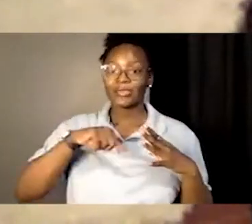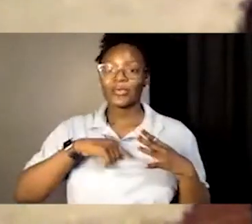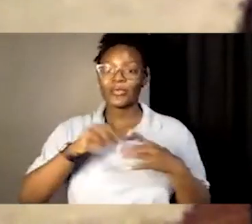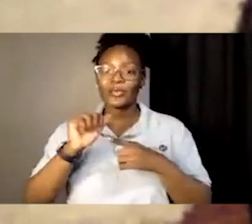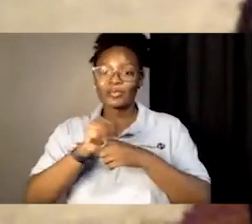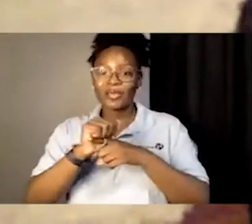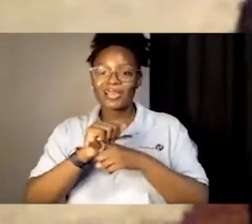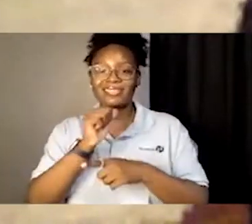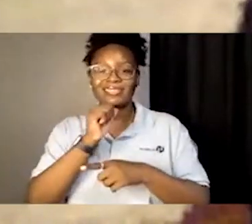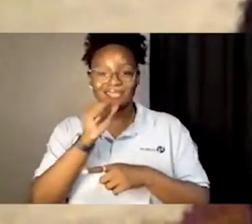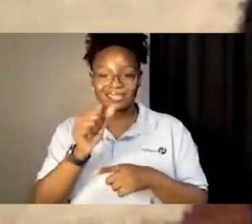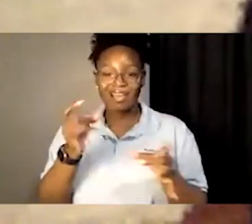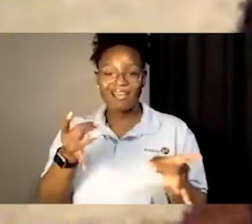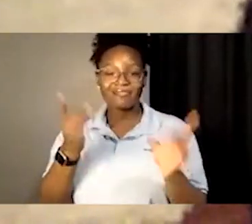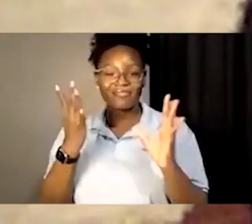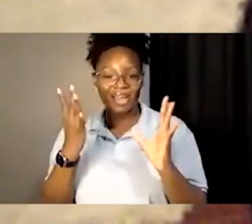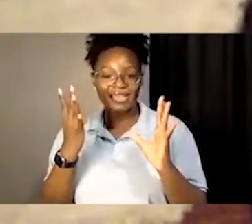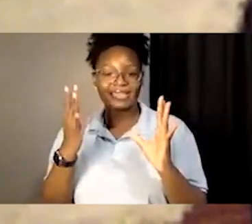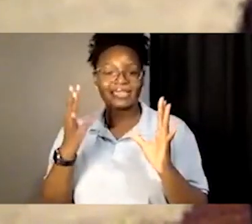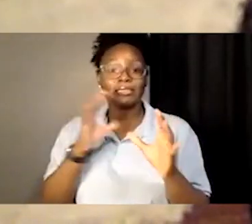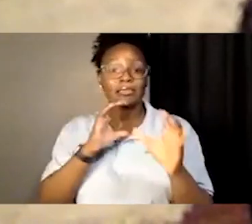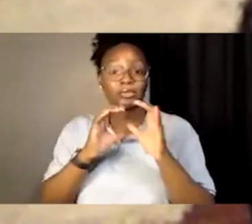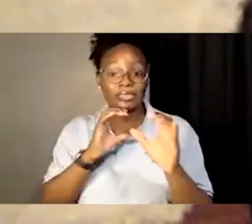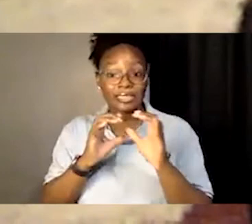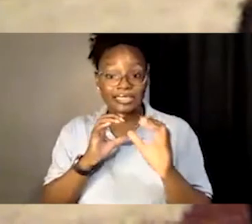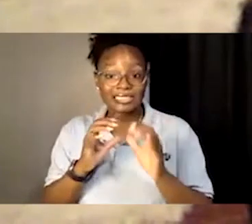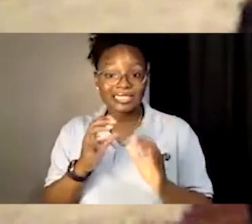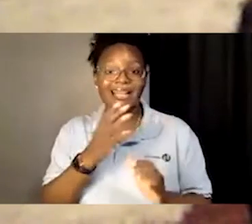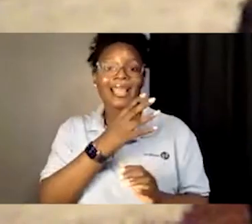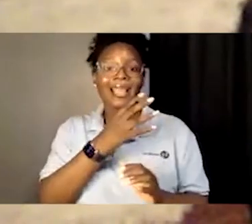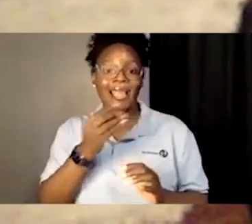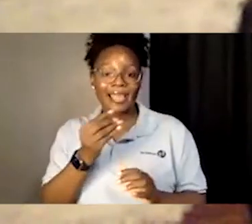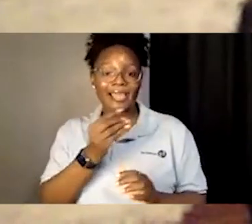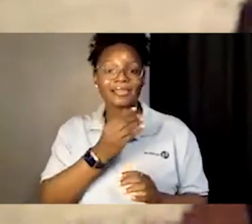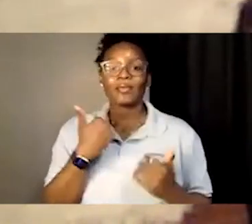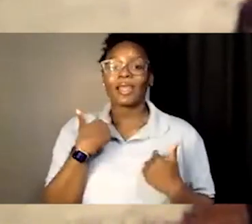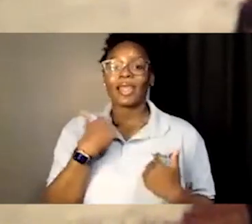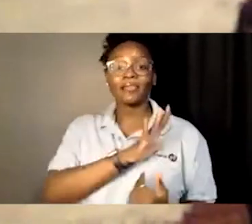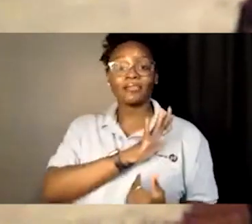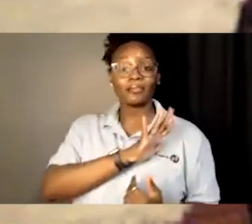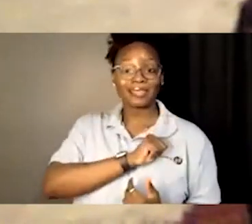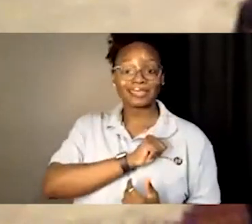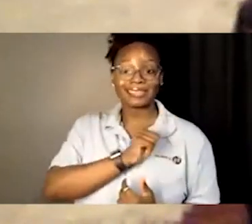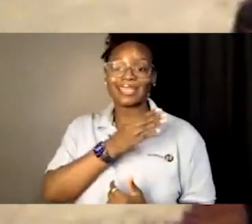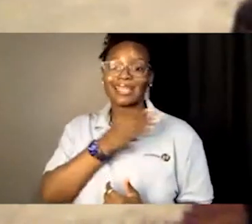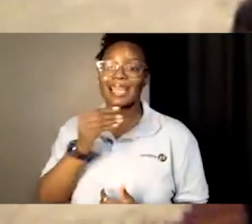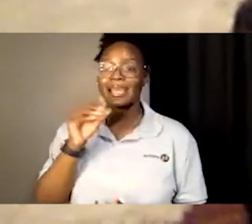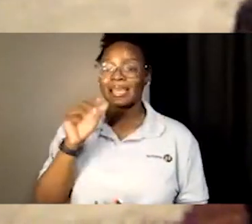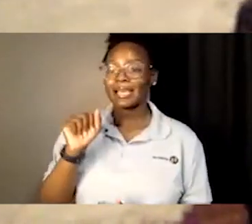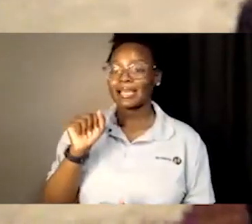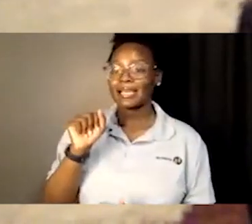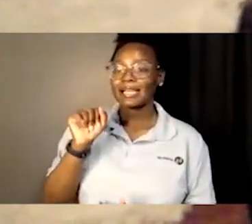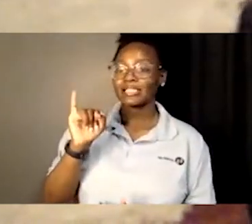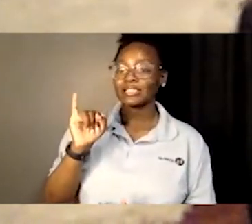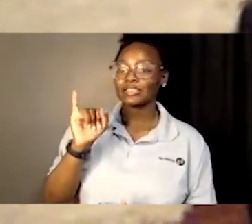spent time with Palestinian and Israeli former combatants who affirmatively chose to become